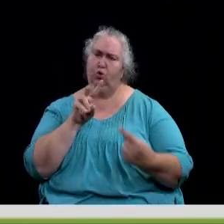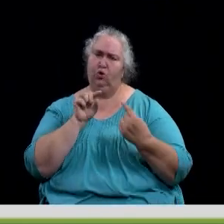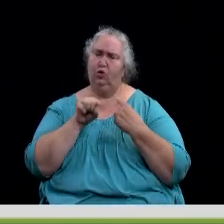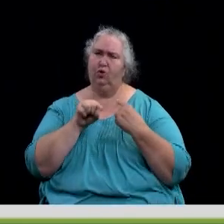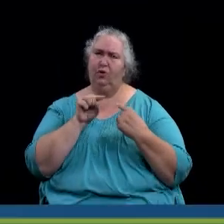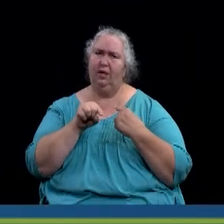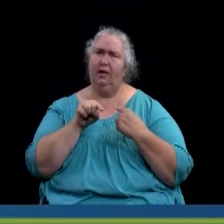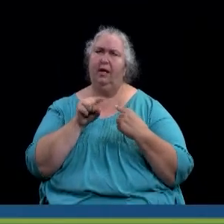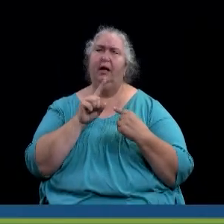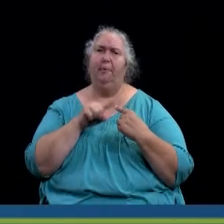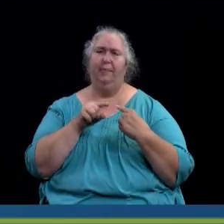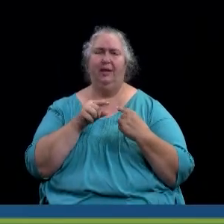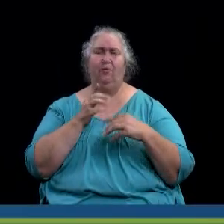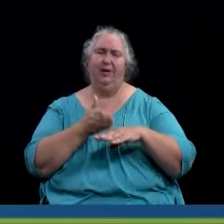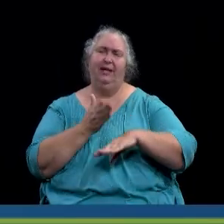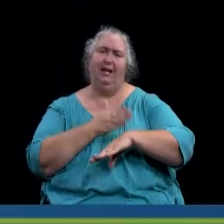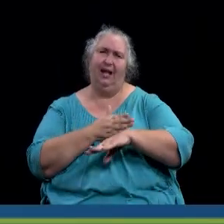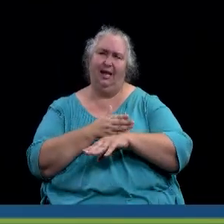line.